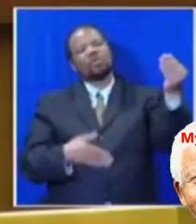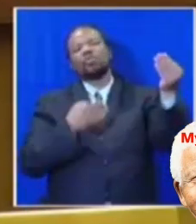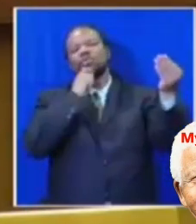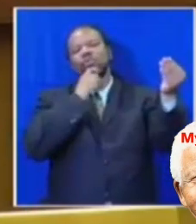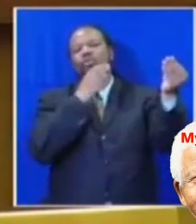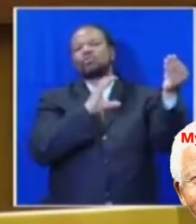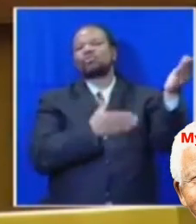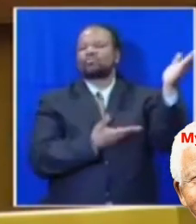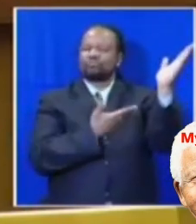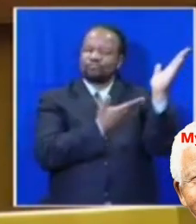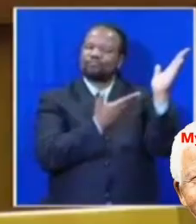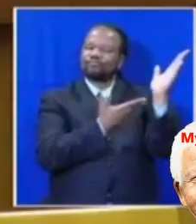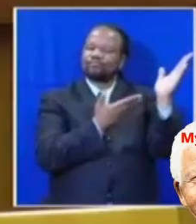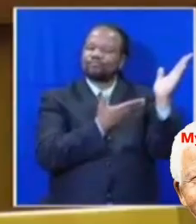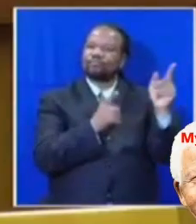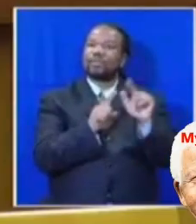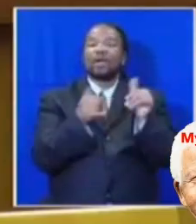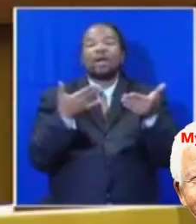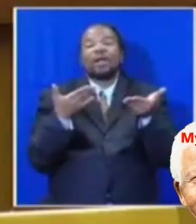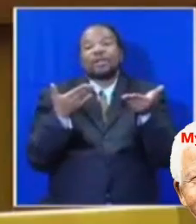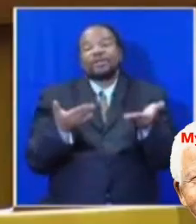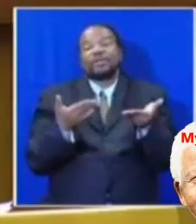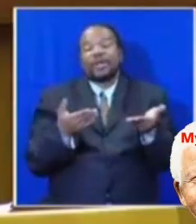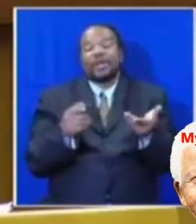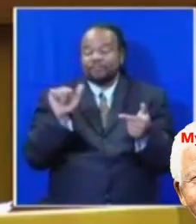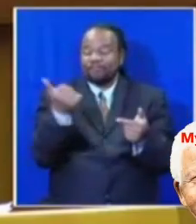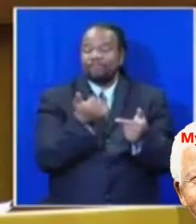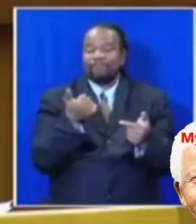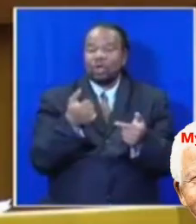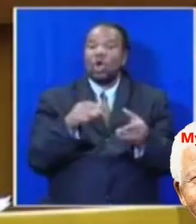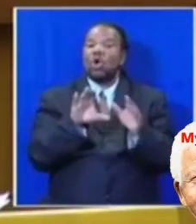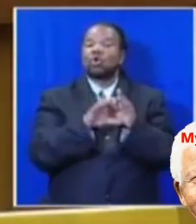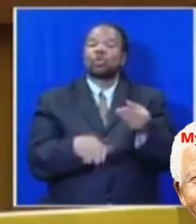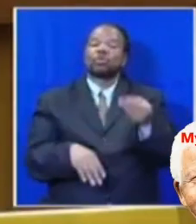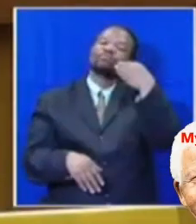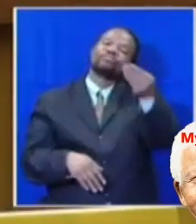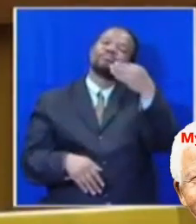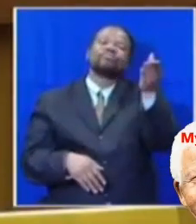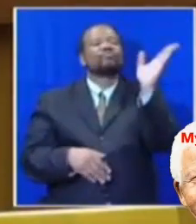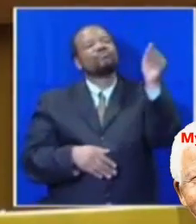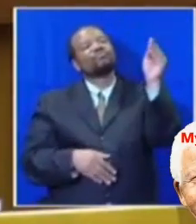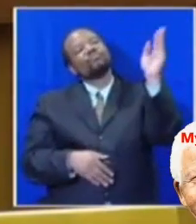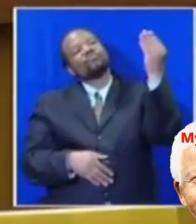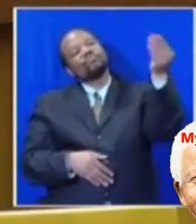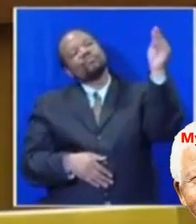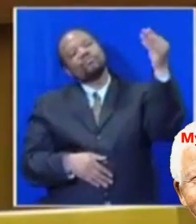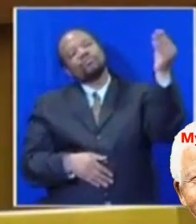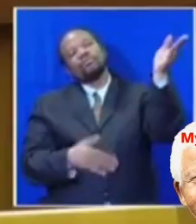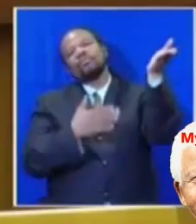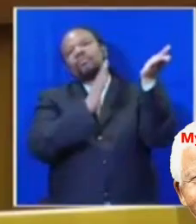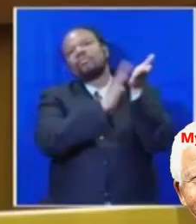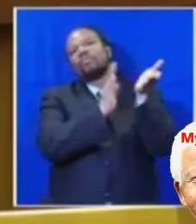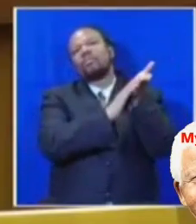This constitution that they wave in front of us, and by the way, this